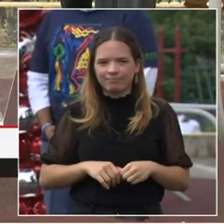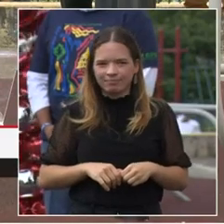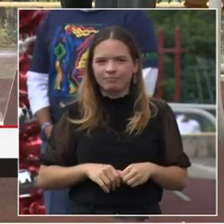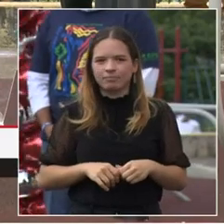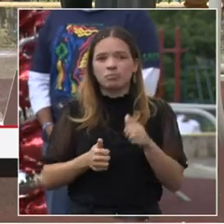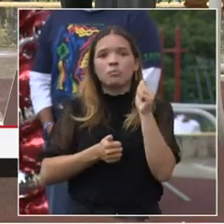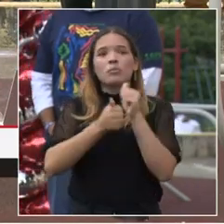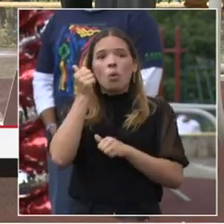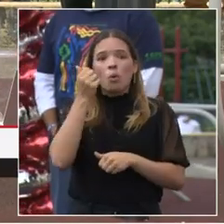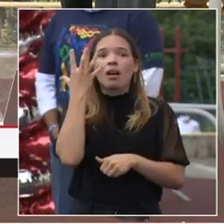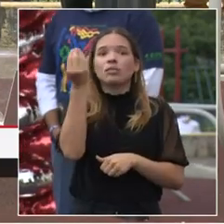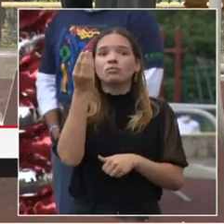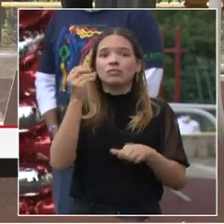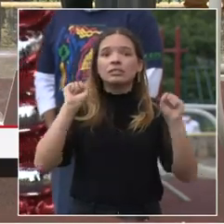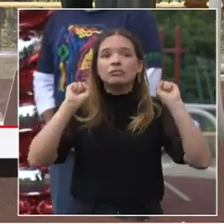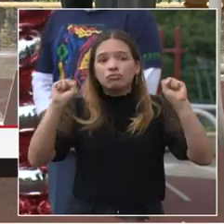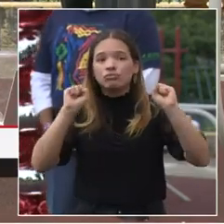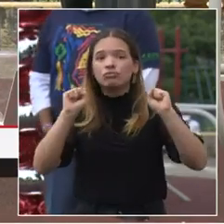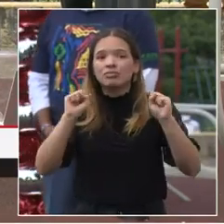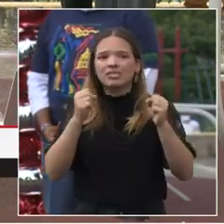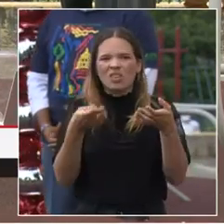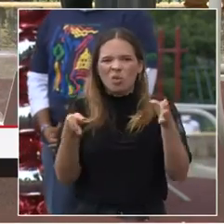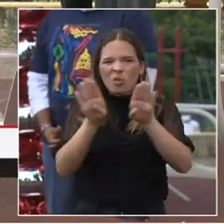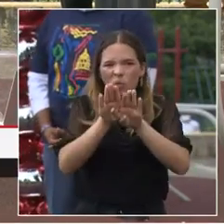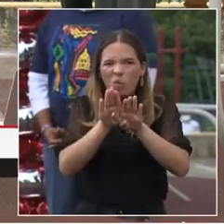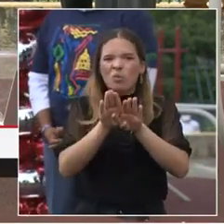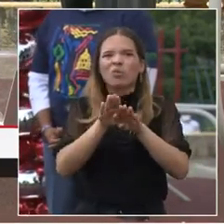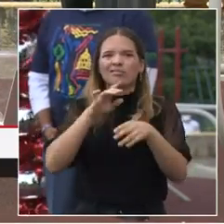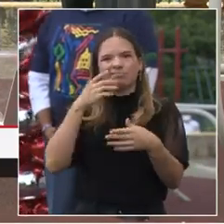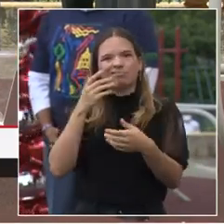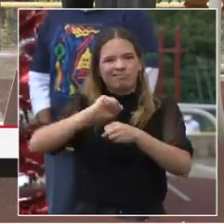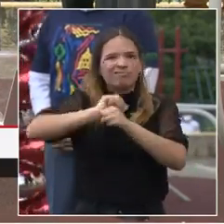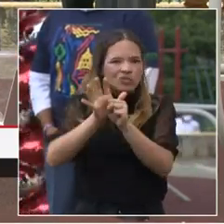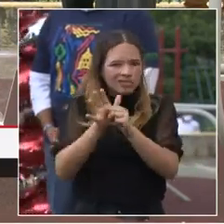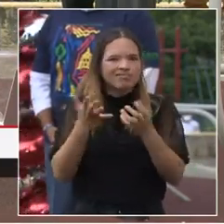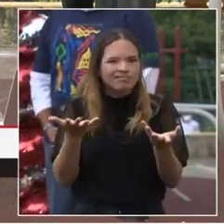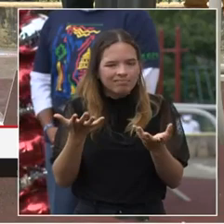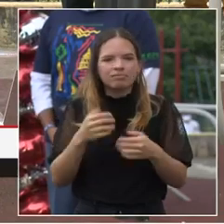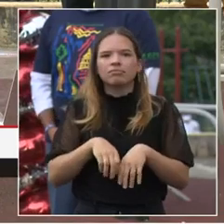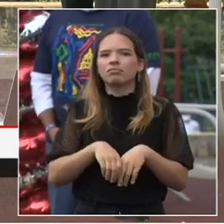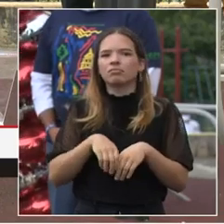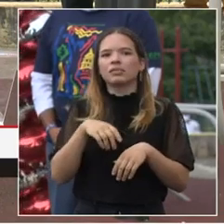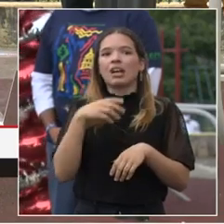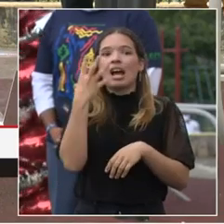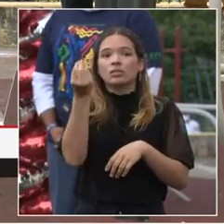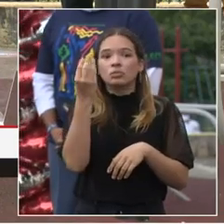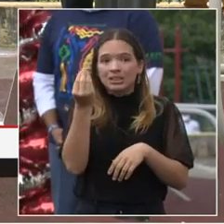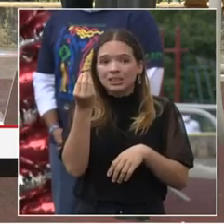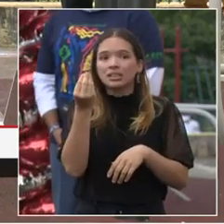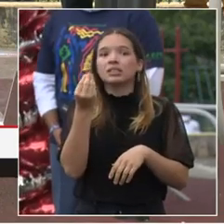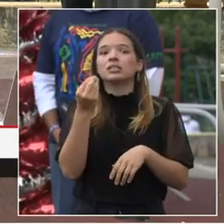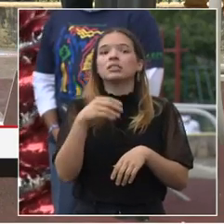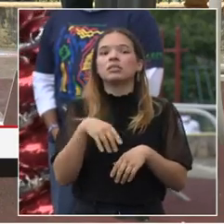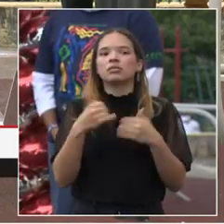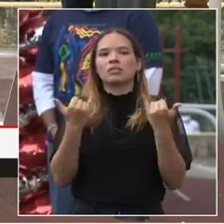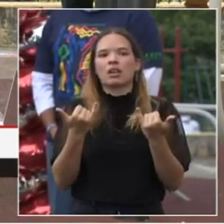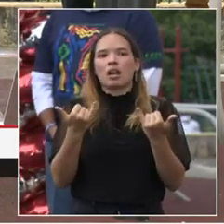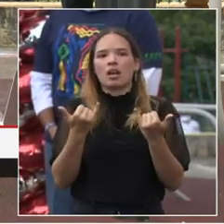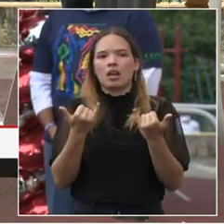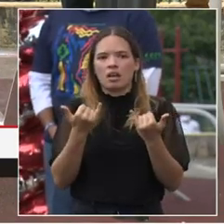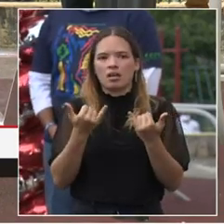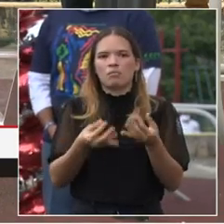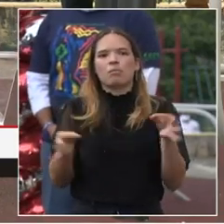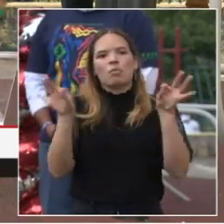exercise facilities closed during that time, having a place to exercise outdoors has become even more important to our health. And so